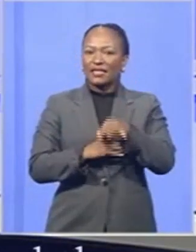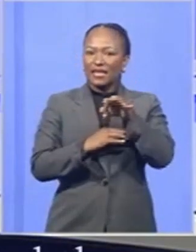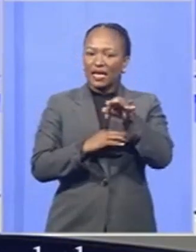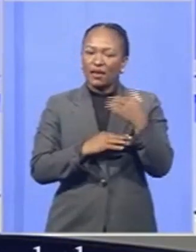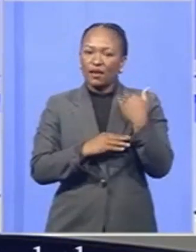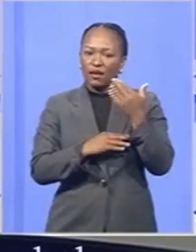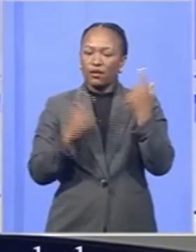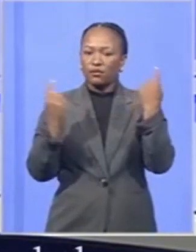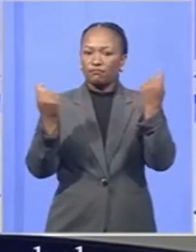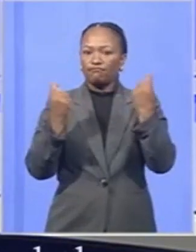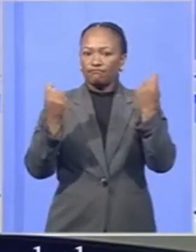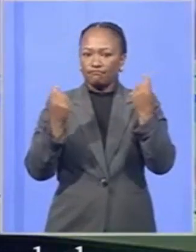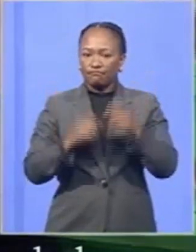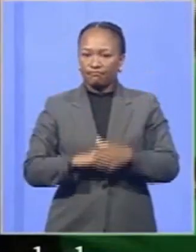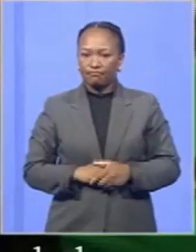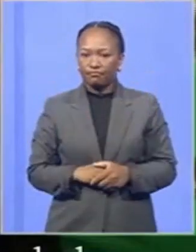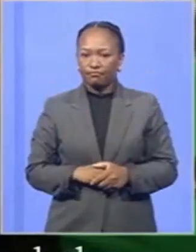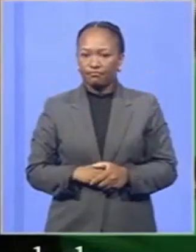o thewe.